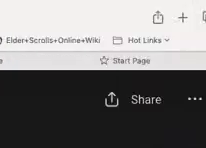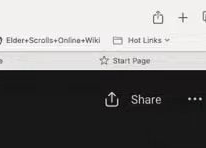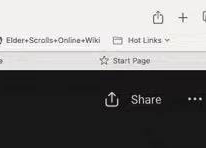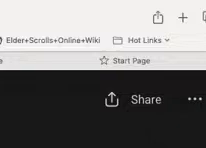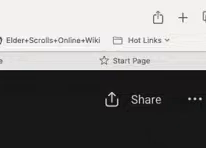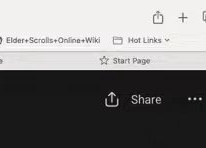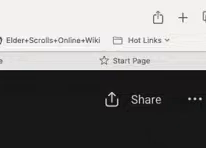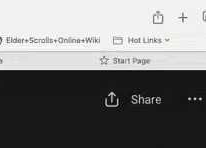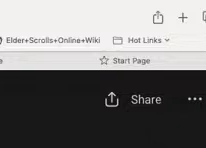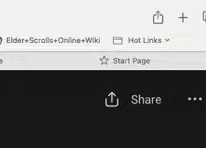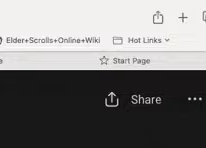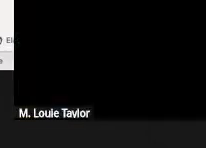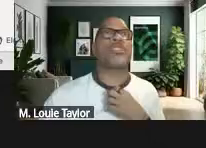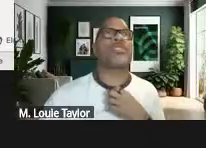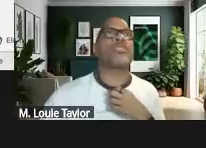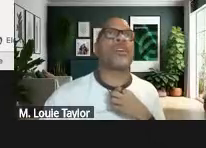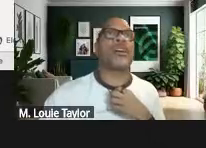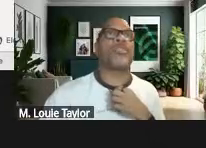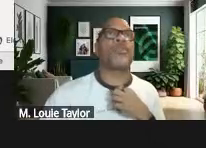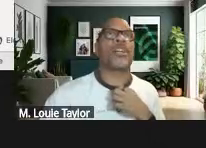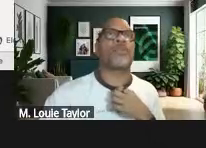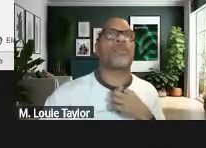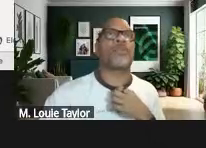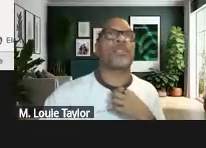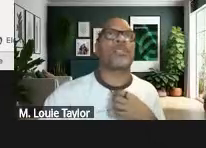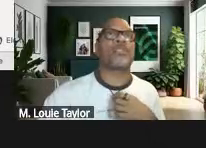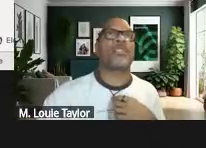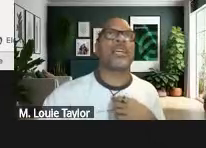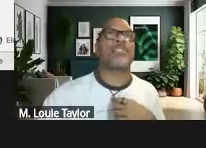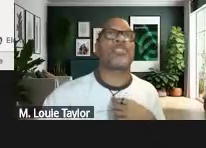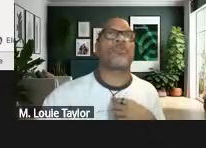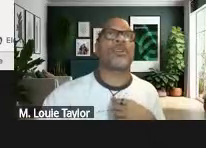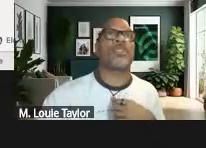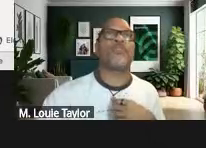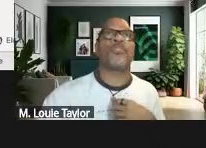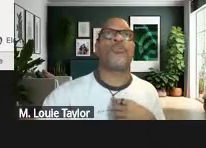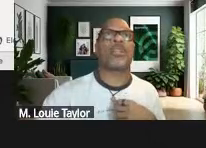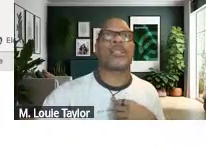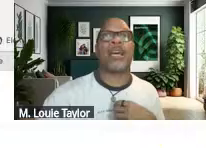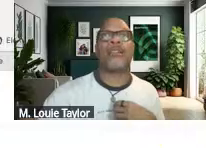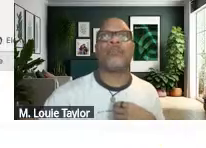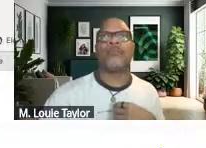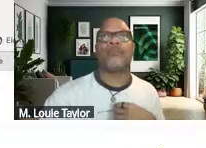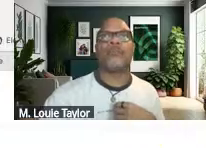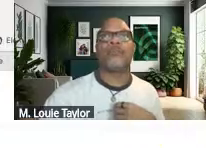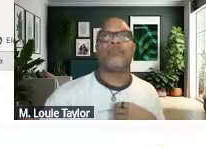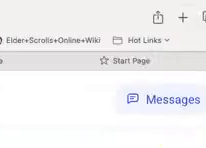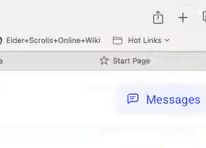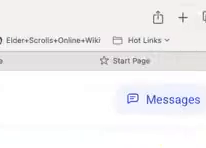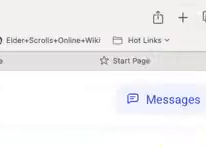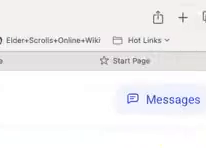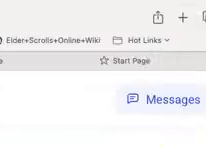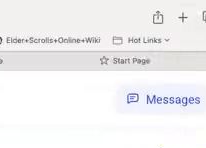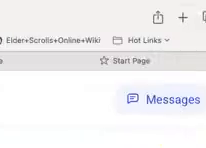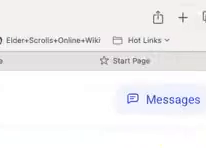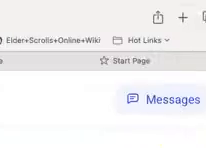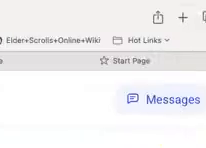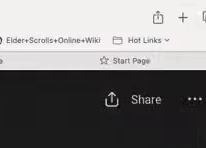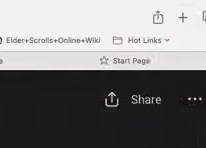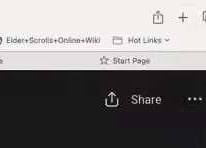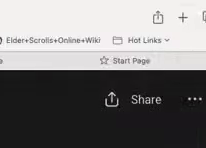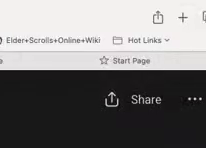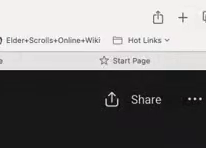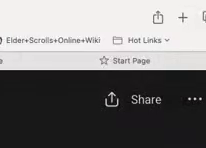Sorry. That's okay. This is the prospect says yes to the question of do you want to set? So Okay.